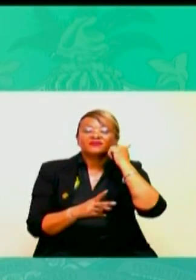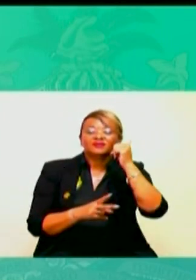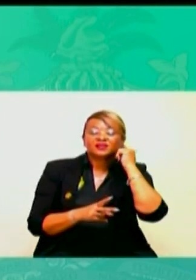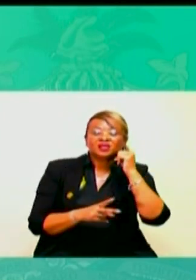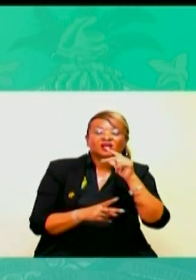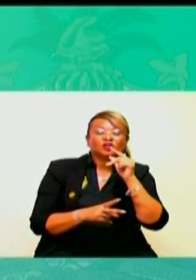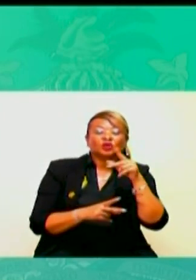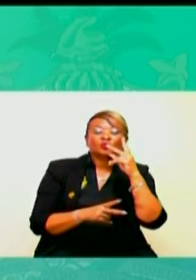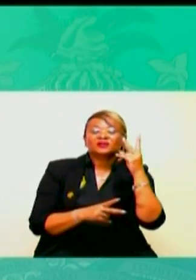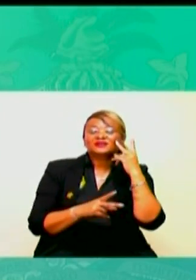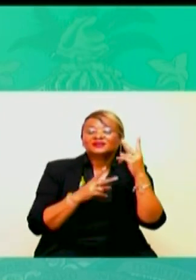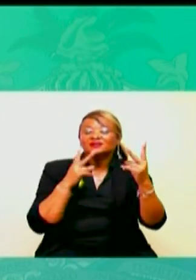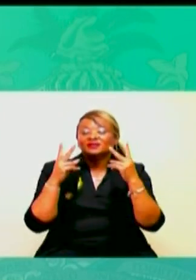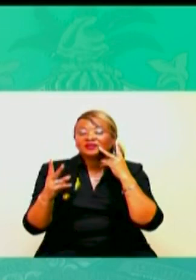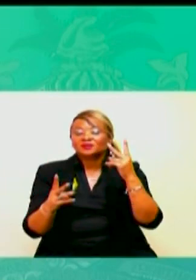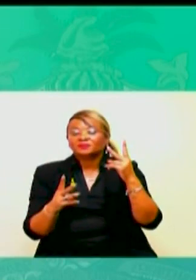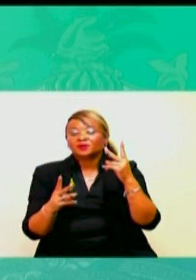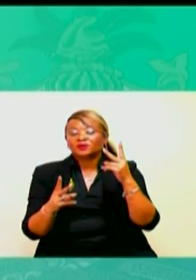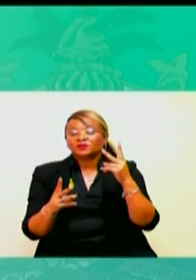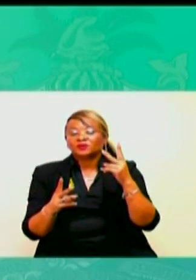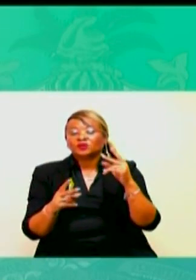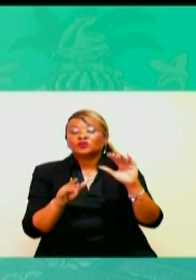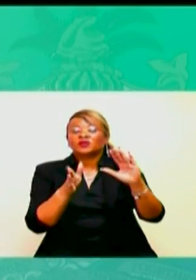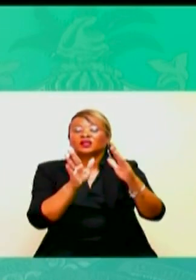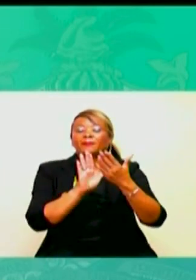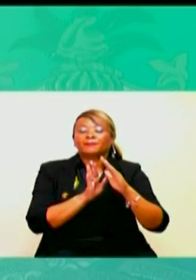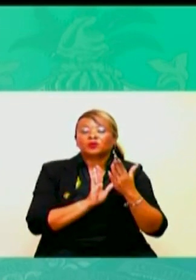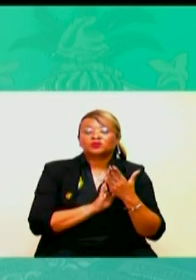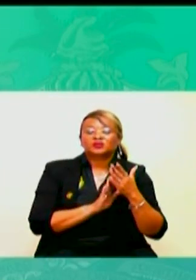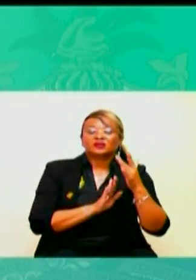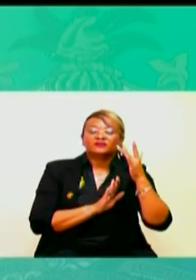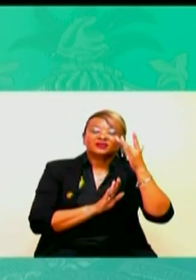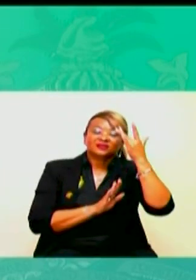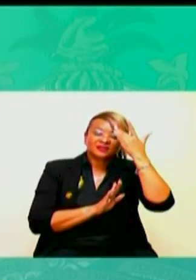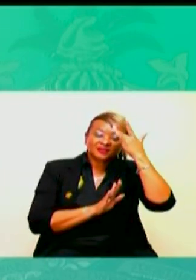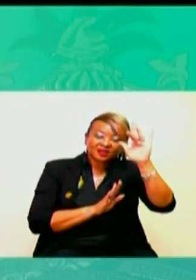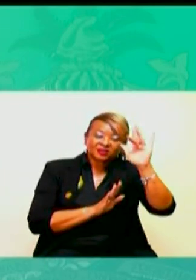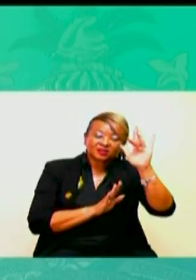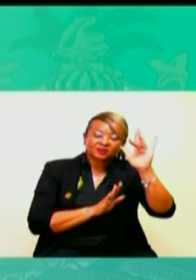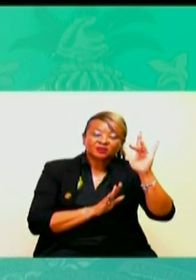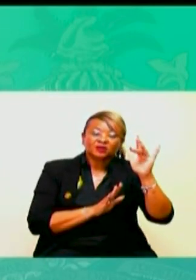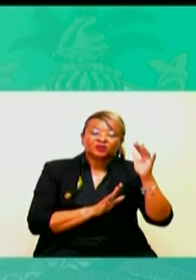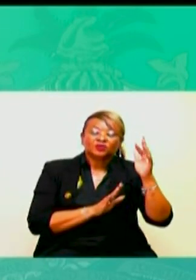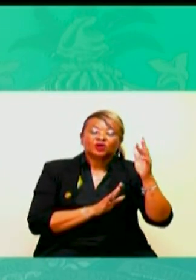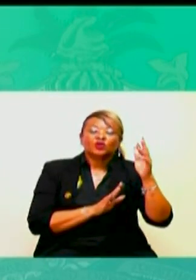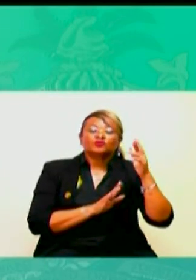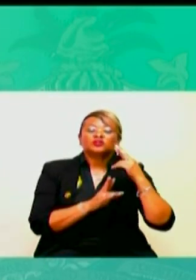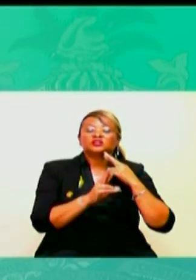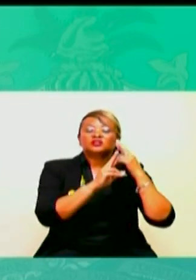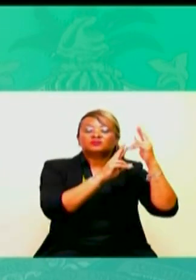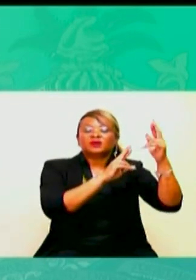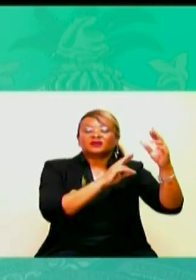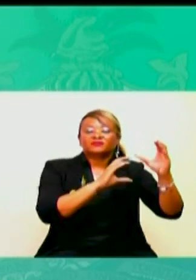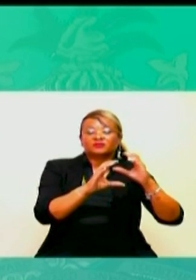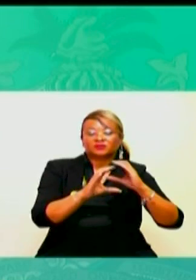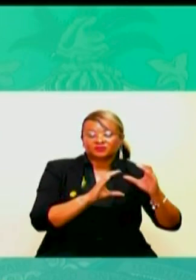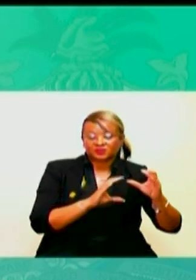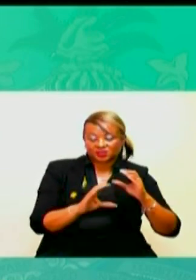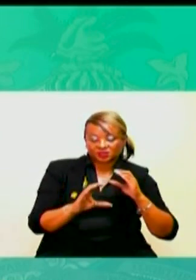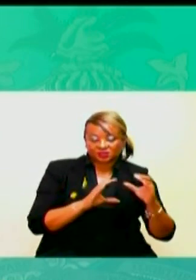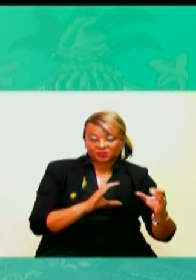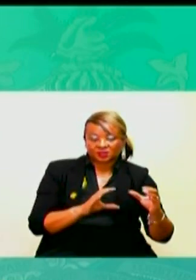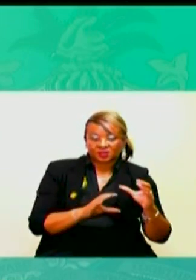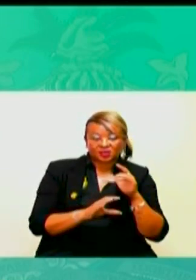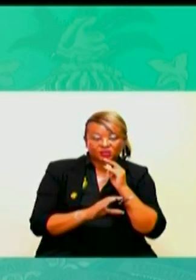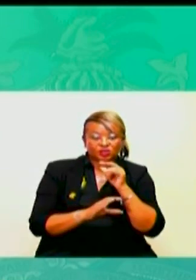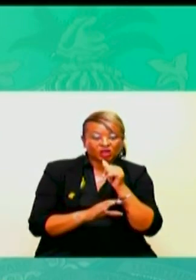only see, one you can approach and have an intelligent, intellectual, respectful conversation. Not to